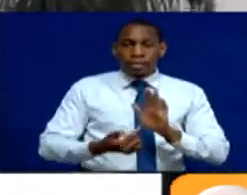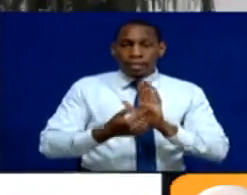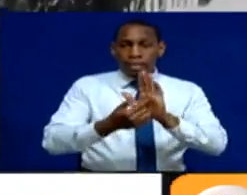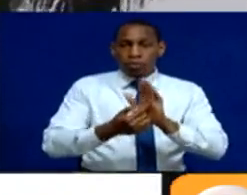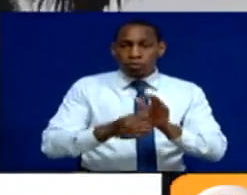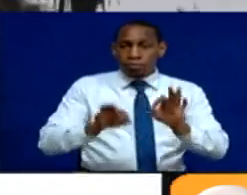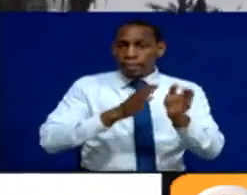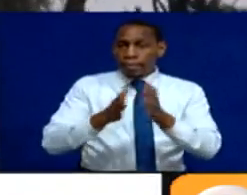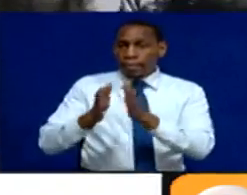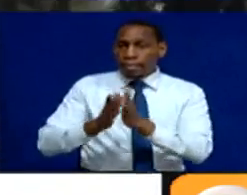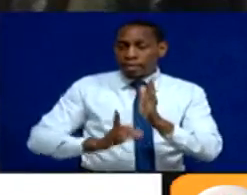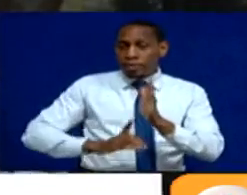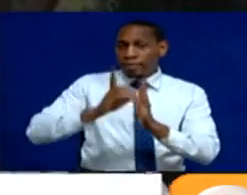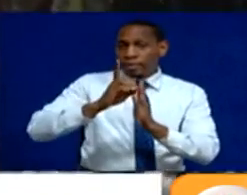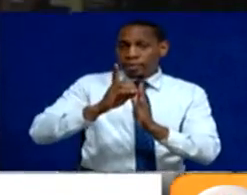an ambitious plan